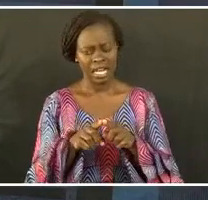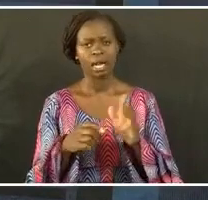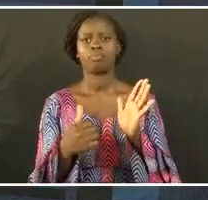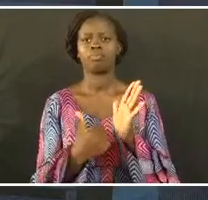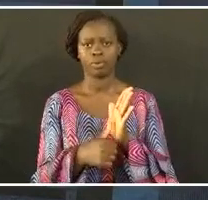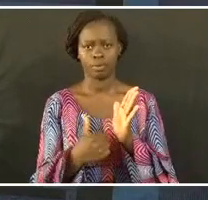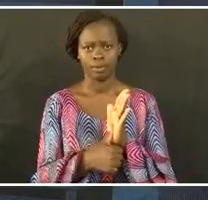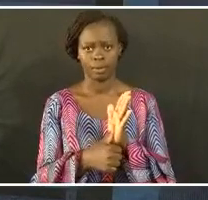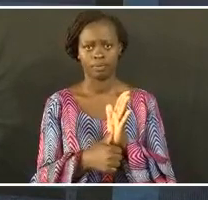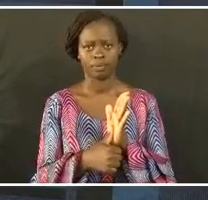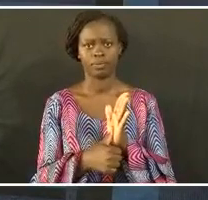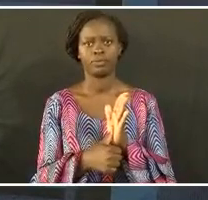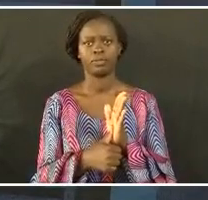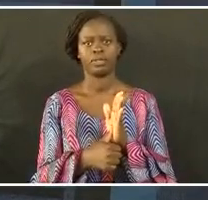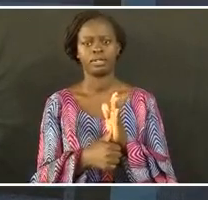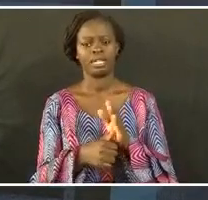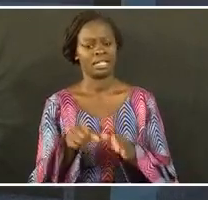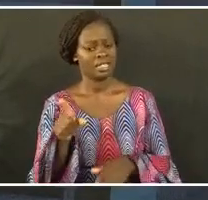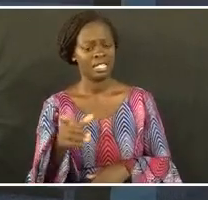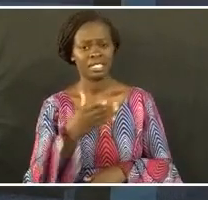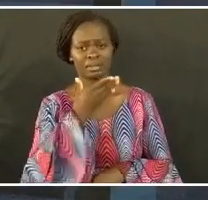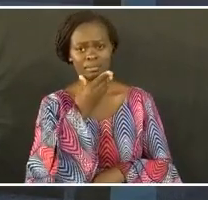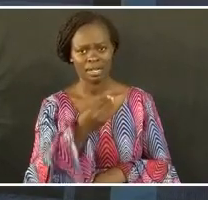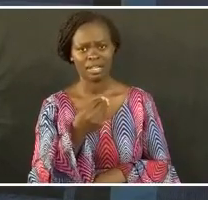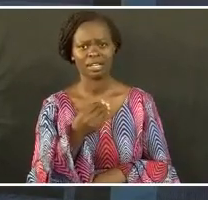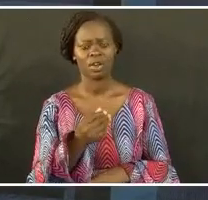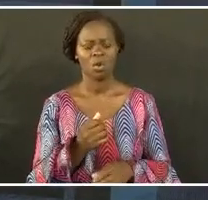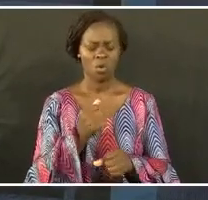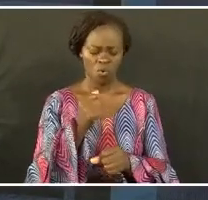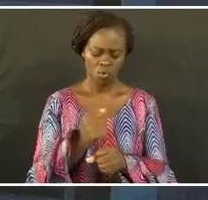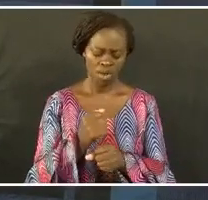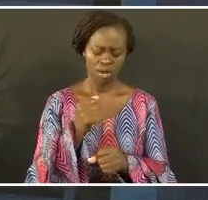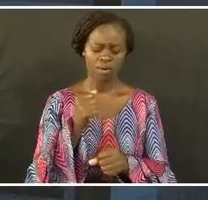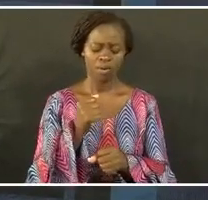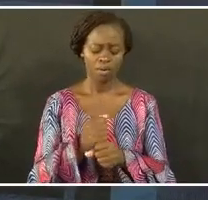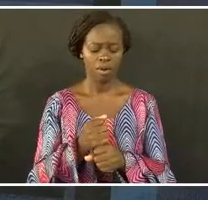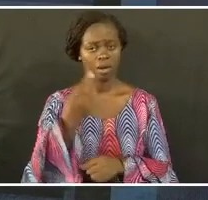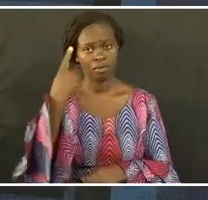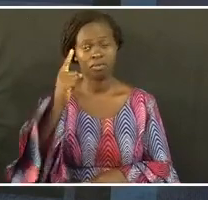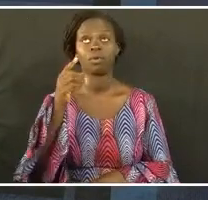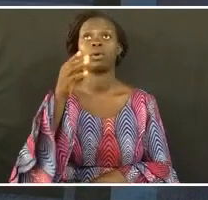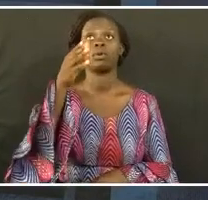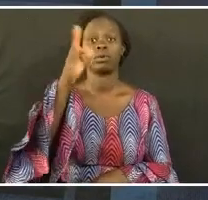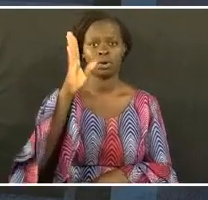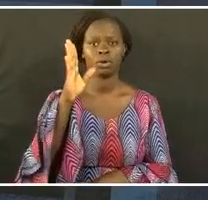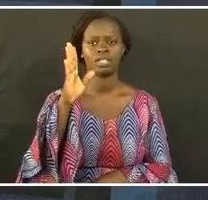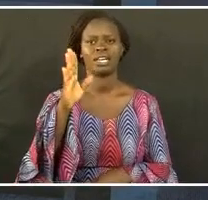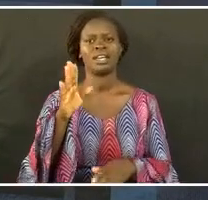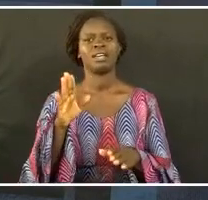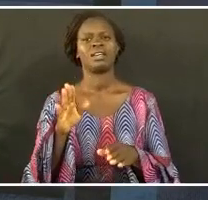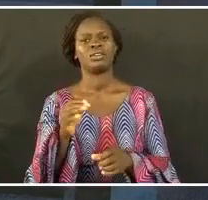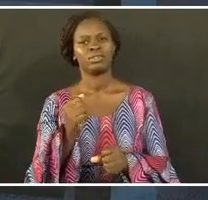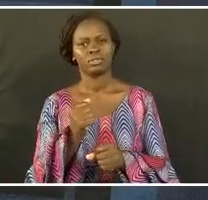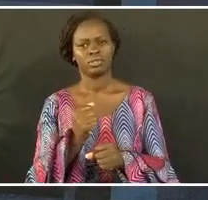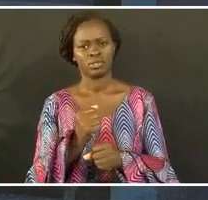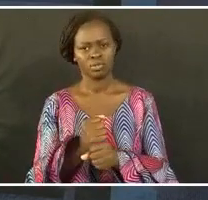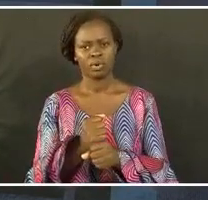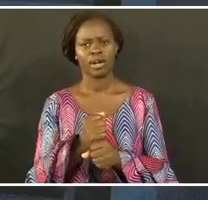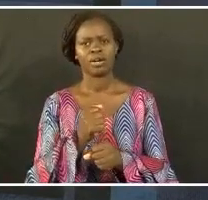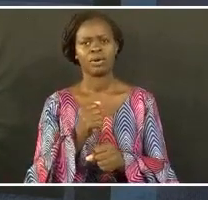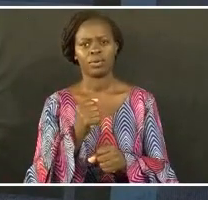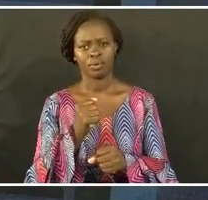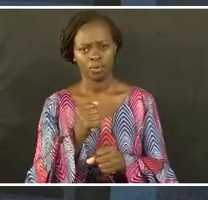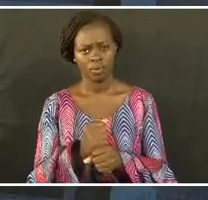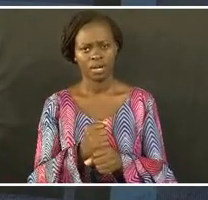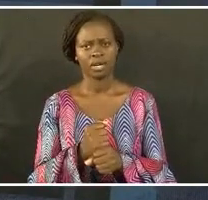this man was very zealous for God. He did everything that was in his power to make